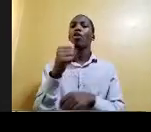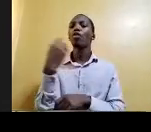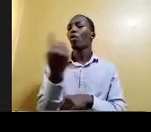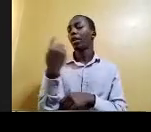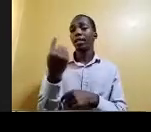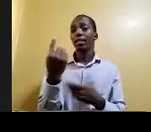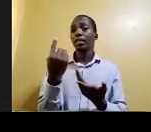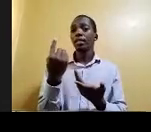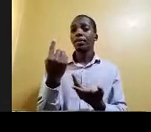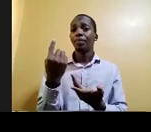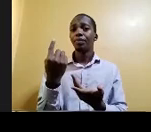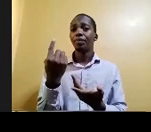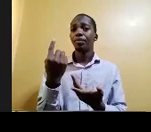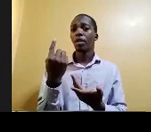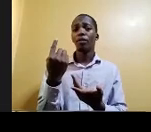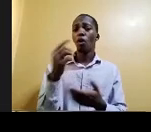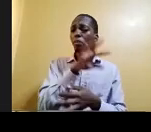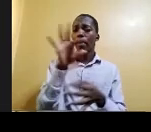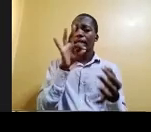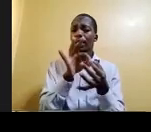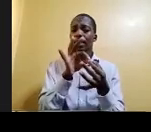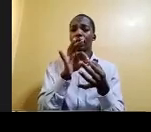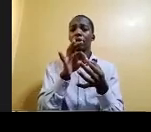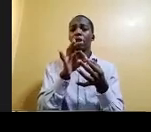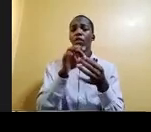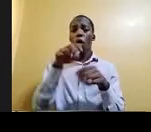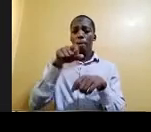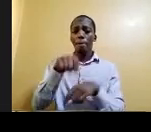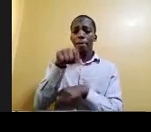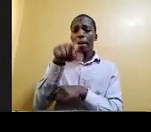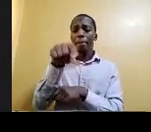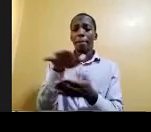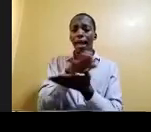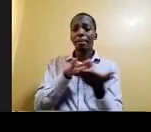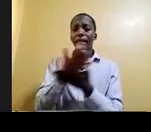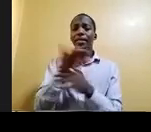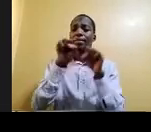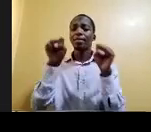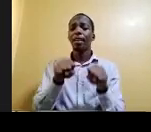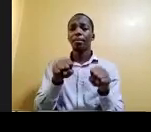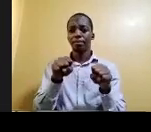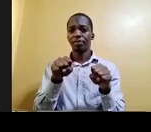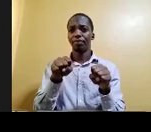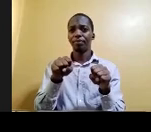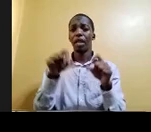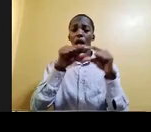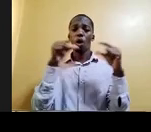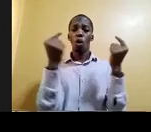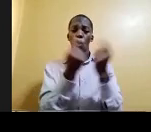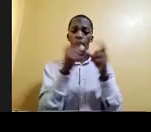other particularly plant-based production systems. Group certification was brought